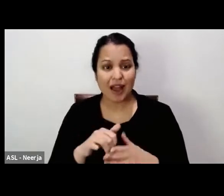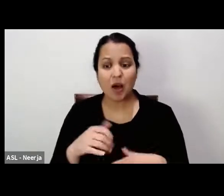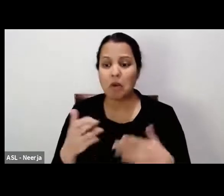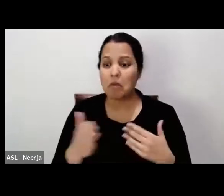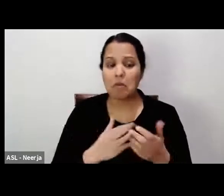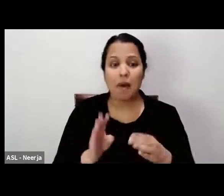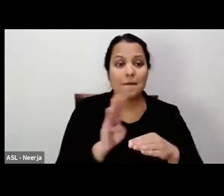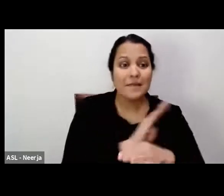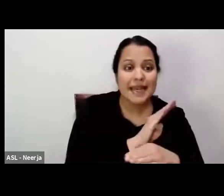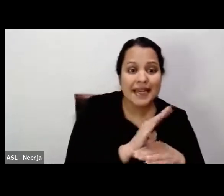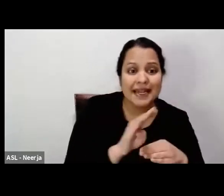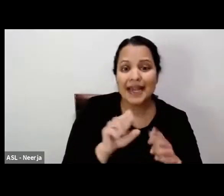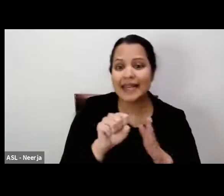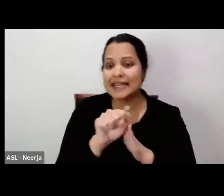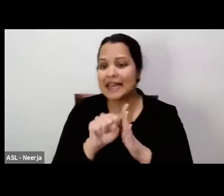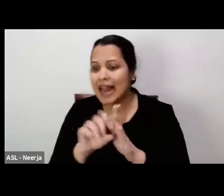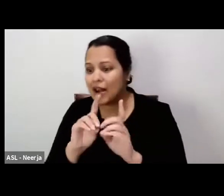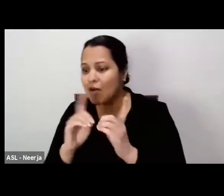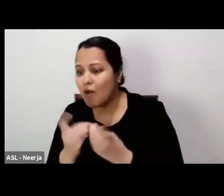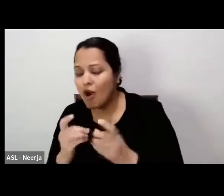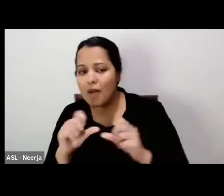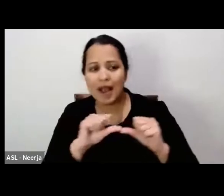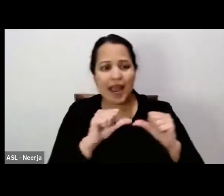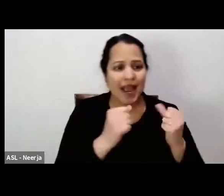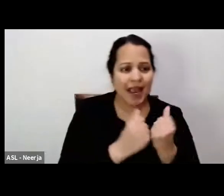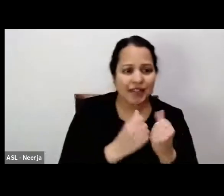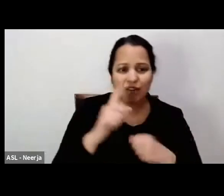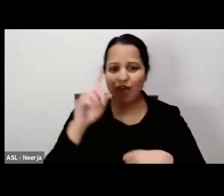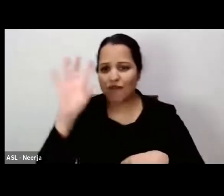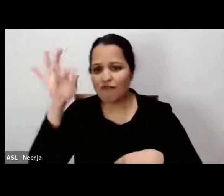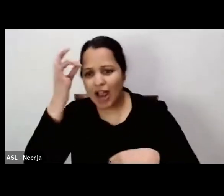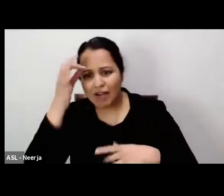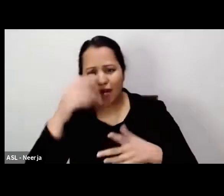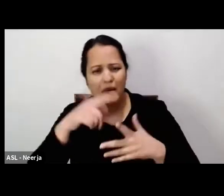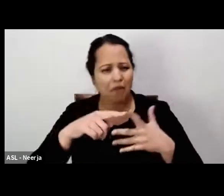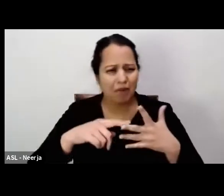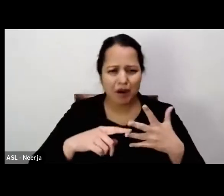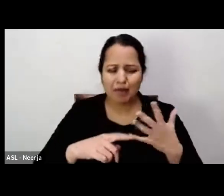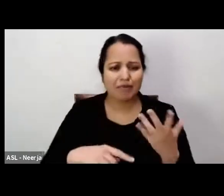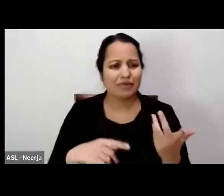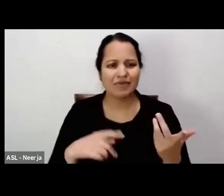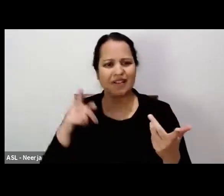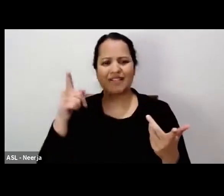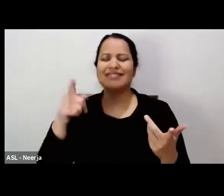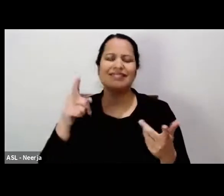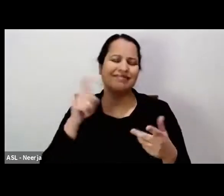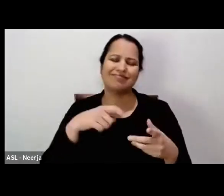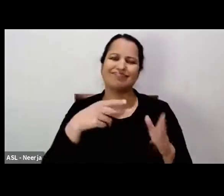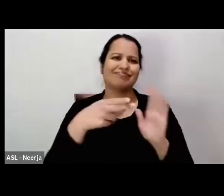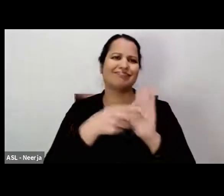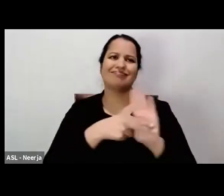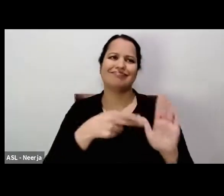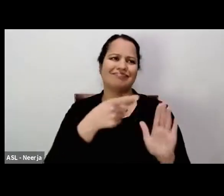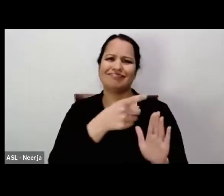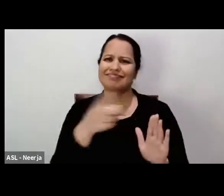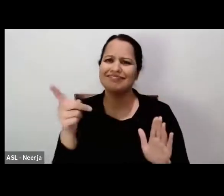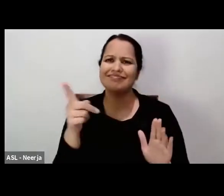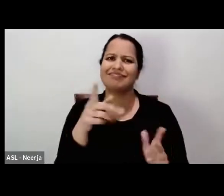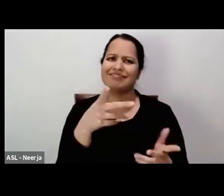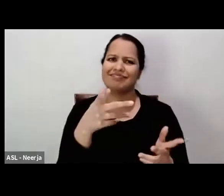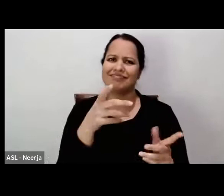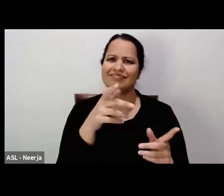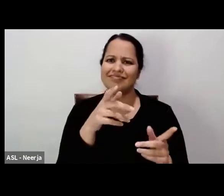state department or a federal government agency that isn't doing what it needs to do, is to call it out and to make sure that we're